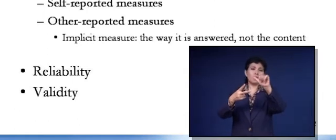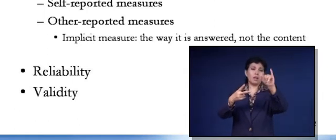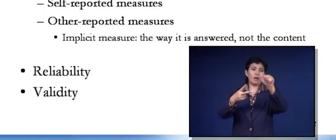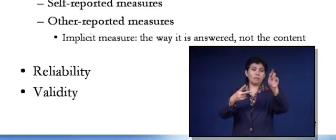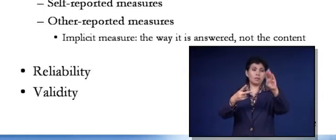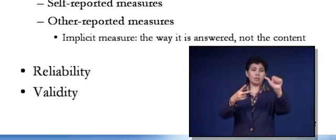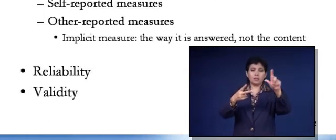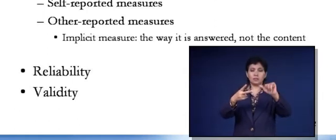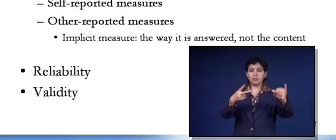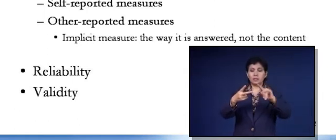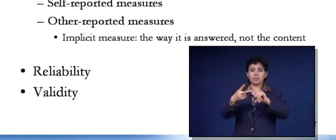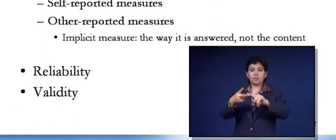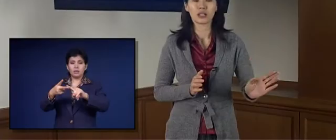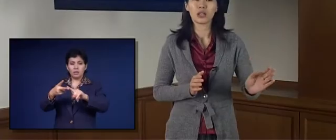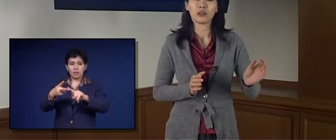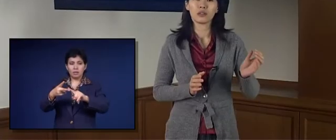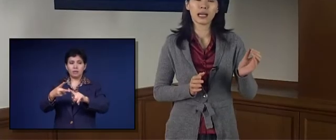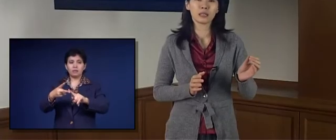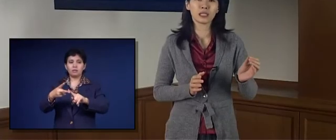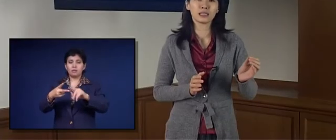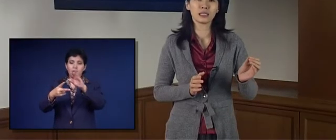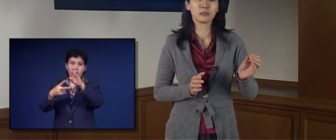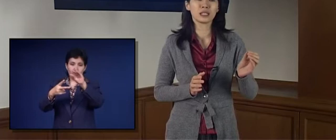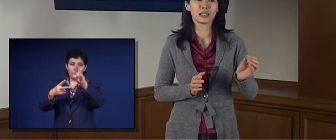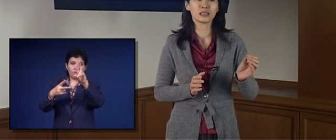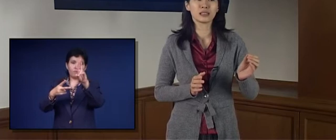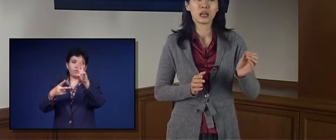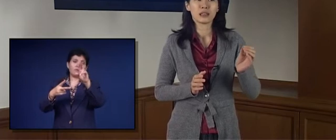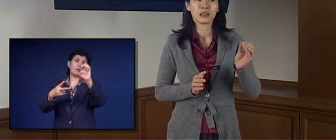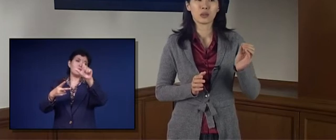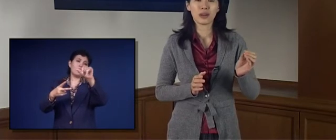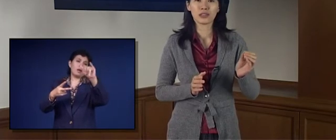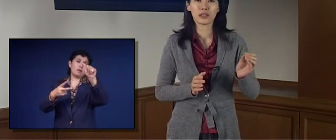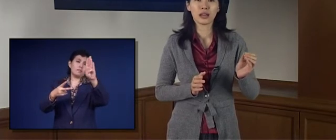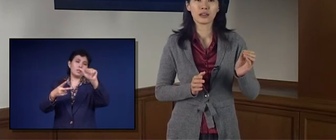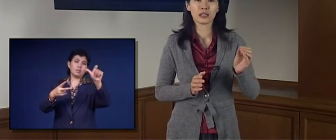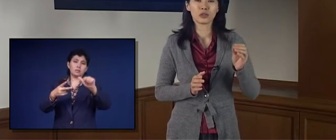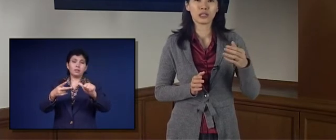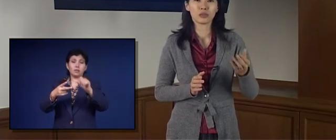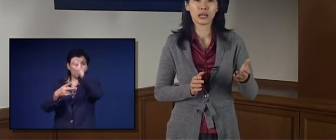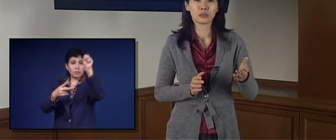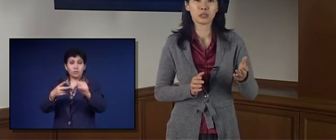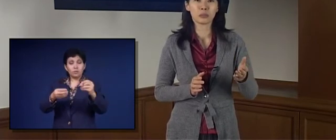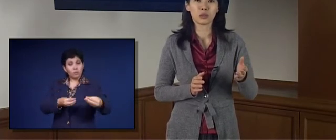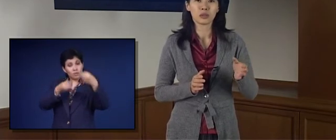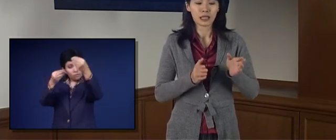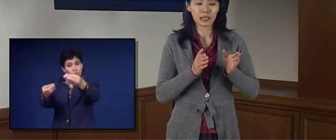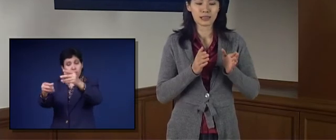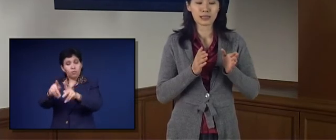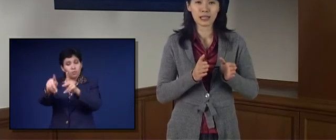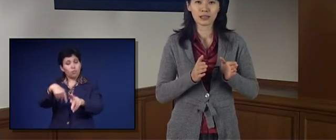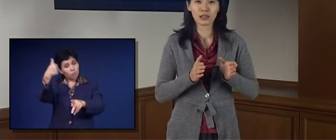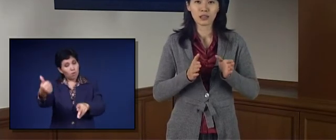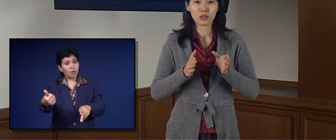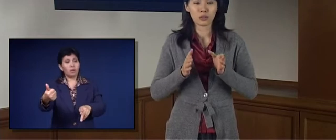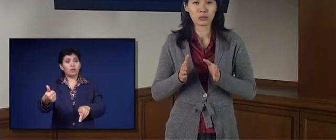validity. And these two is very important. Reliability means the questionnaire that you give to other people, it